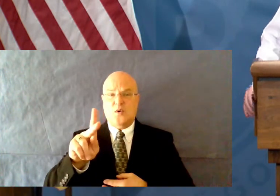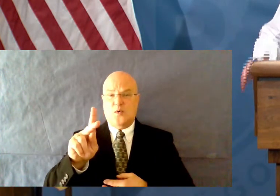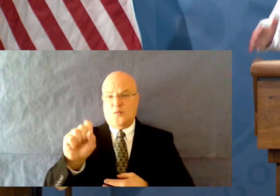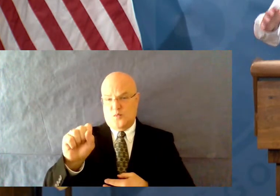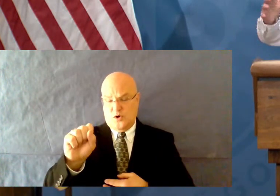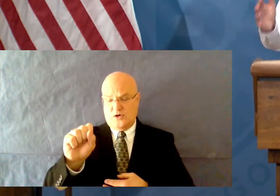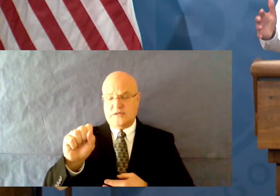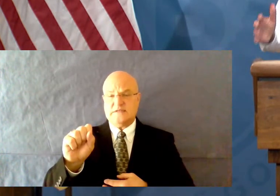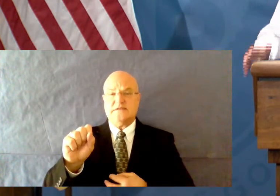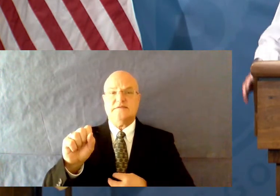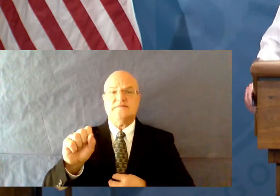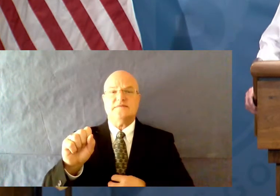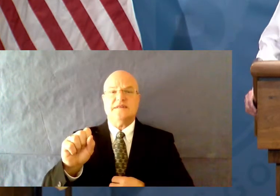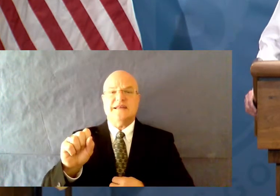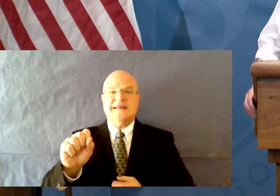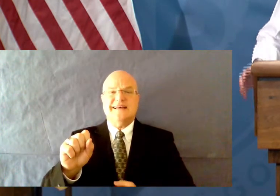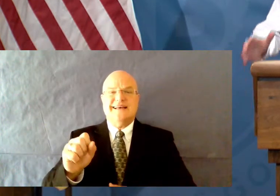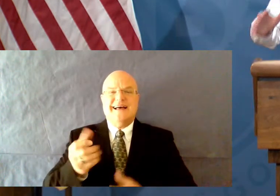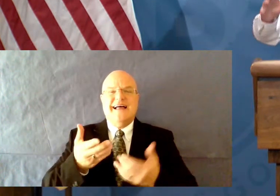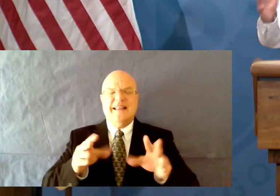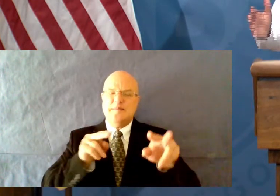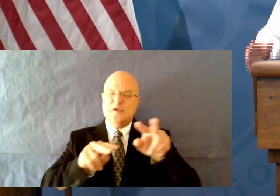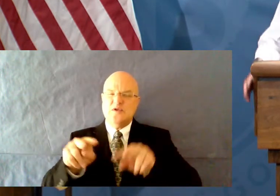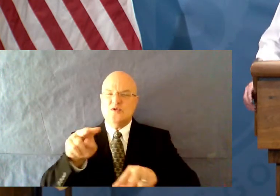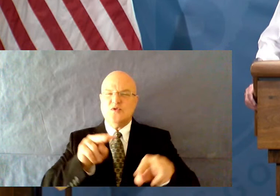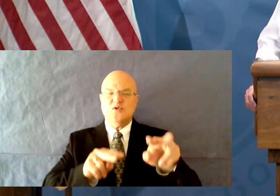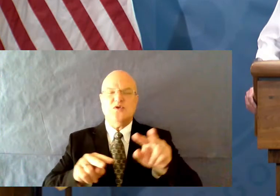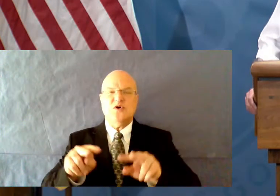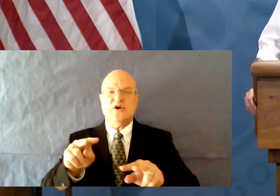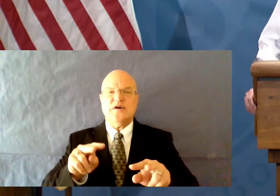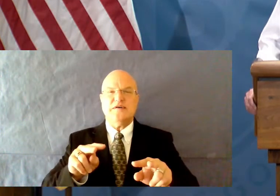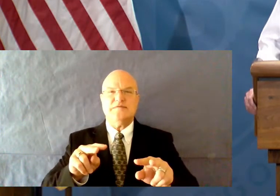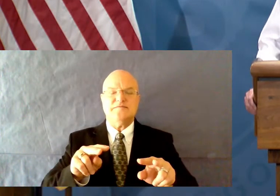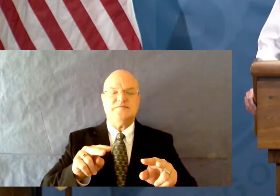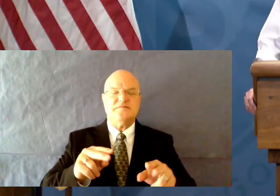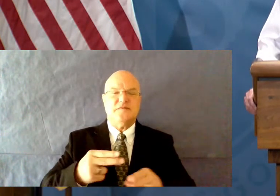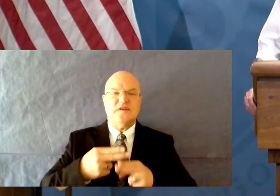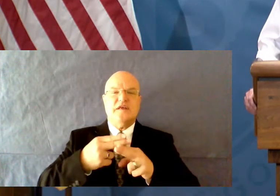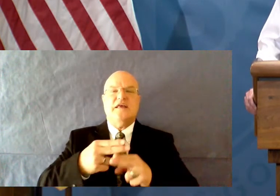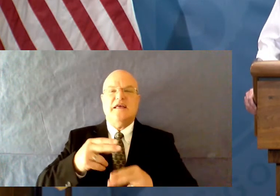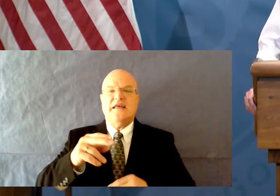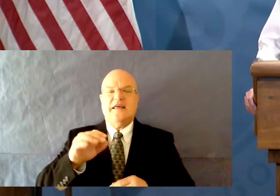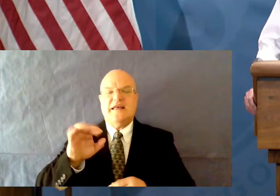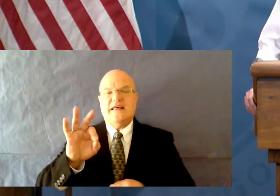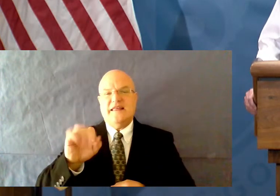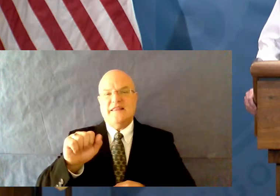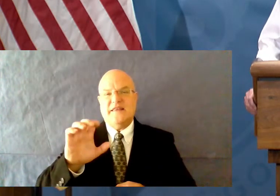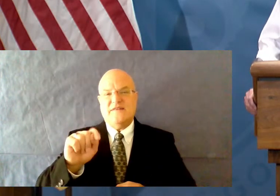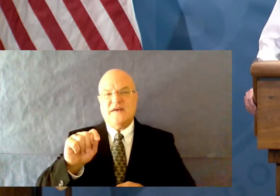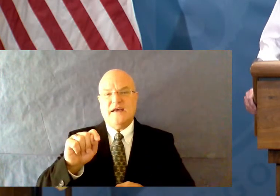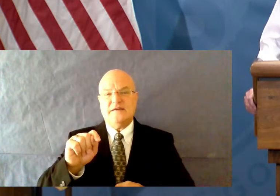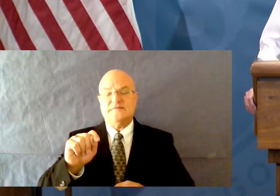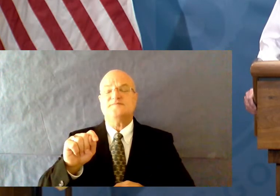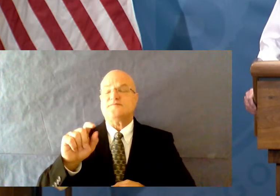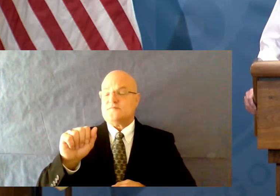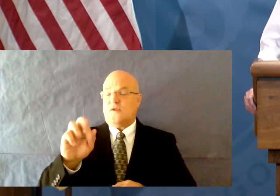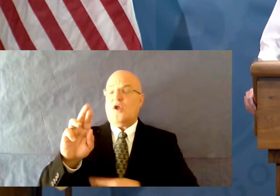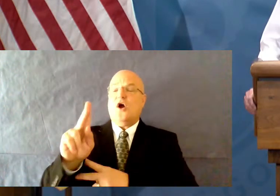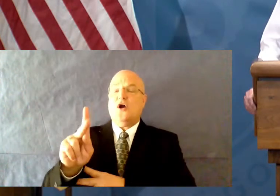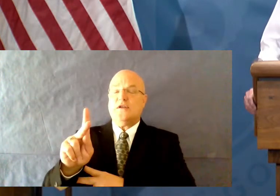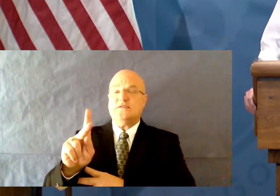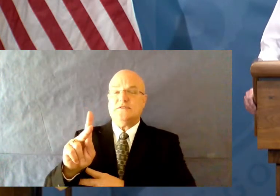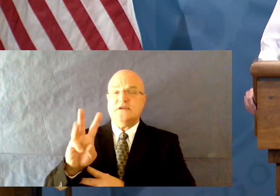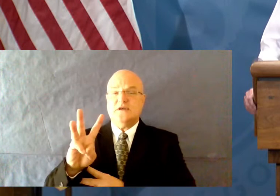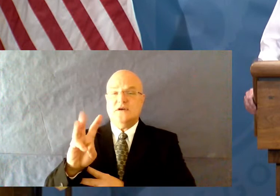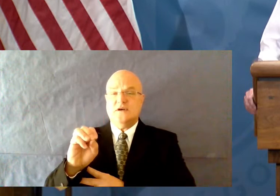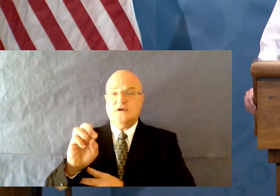me look at refer back to the fact that Arkansas Works